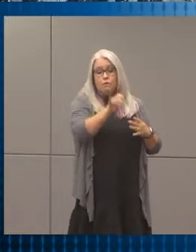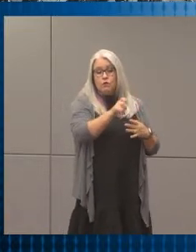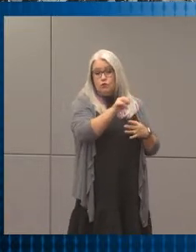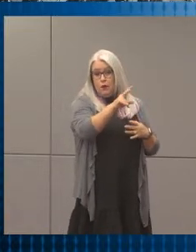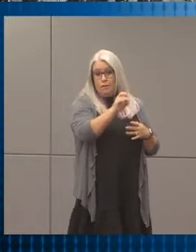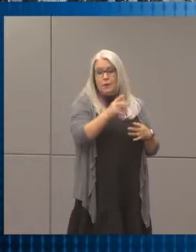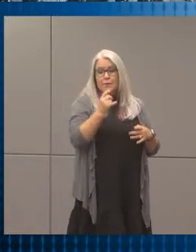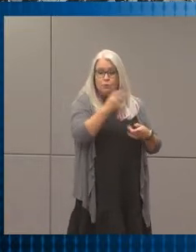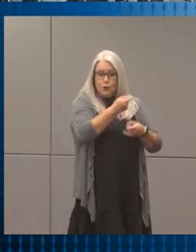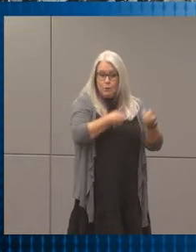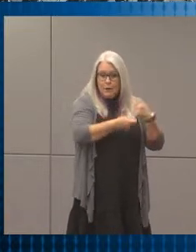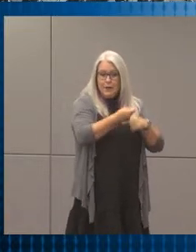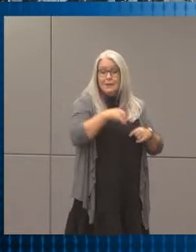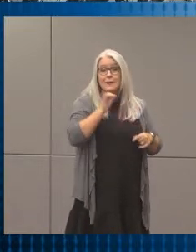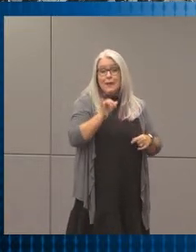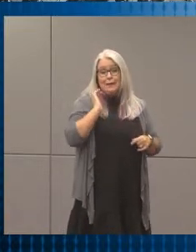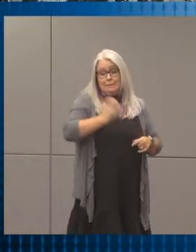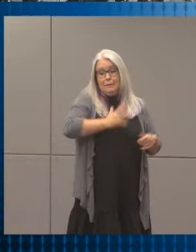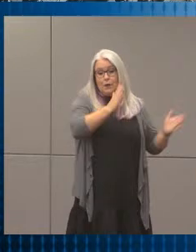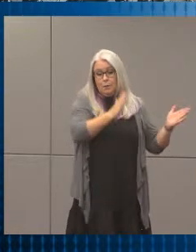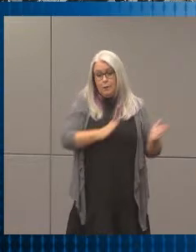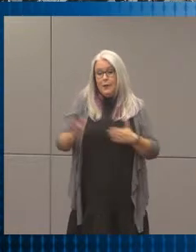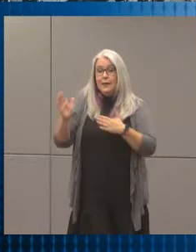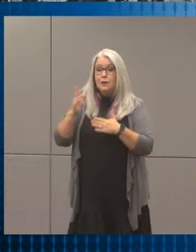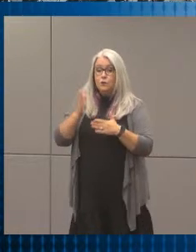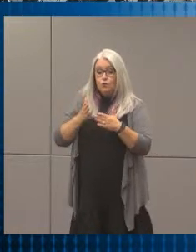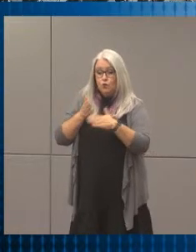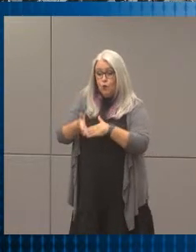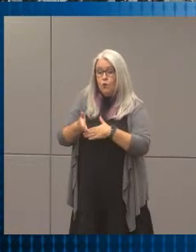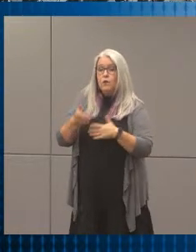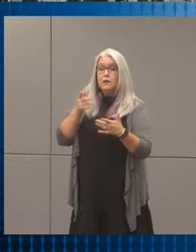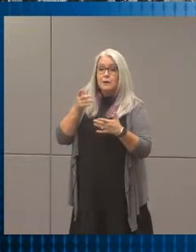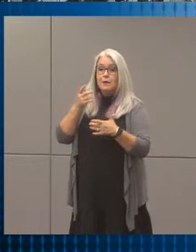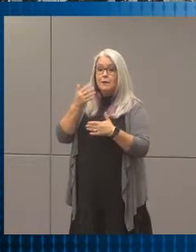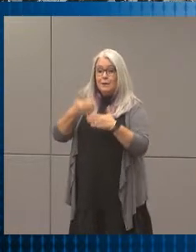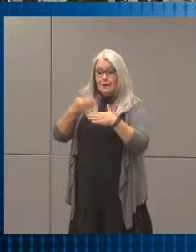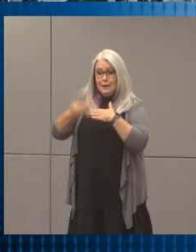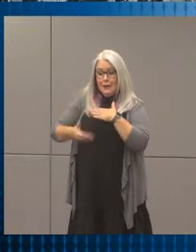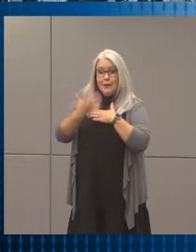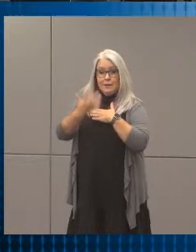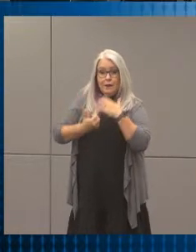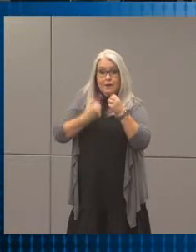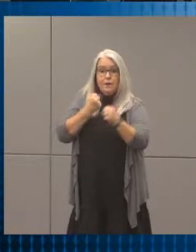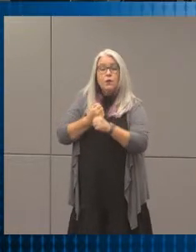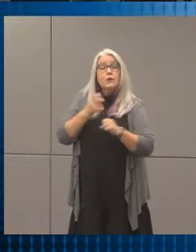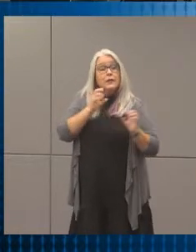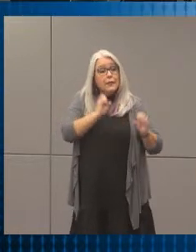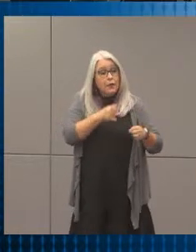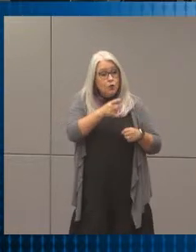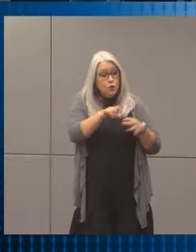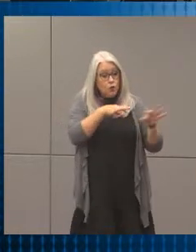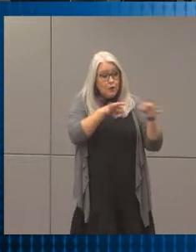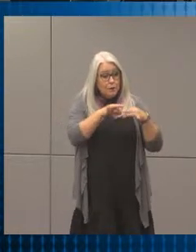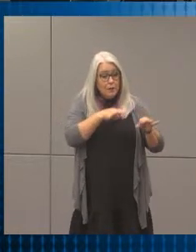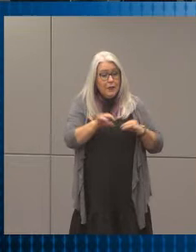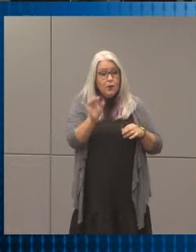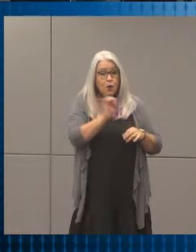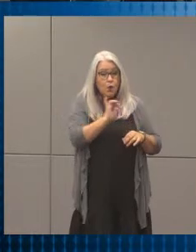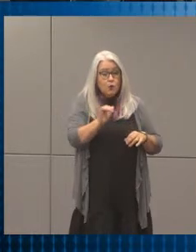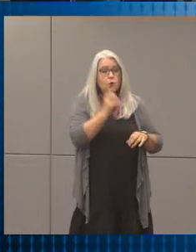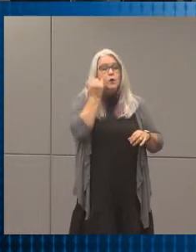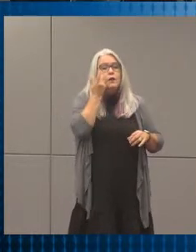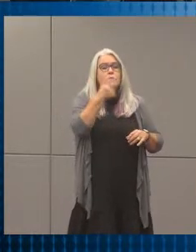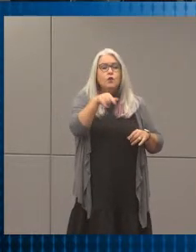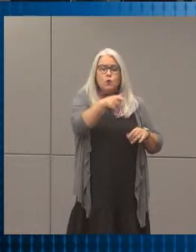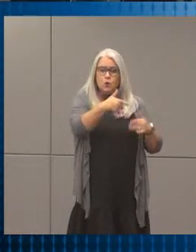plan moving forward in the next 5 years. So can you also explain what happens if you have a